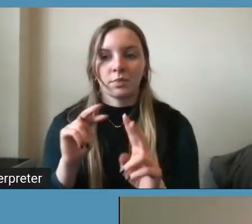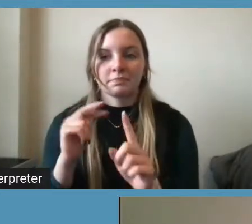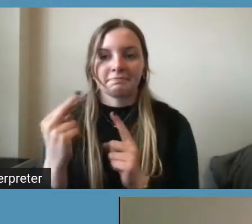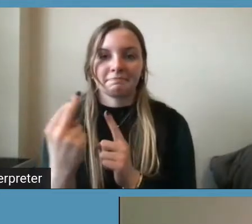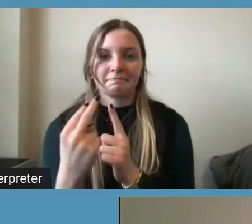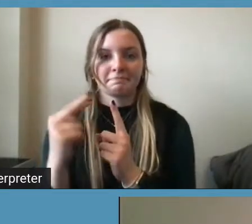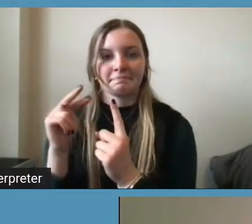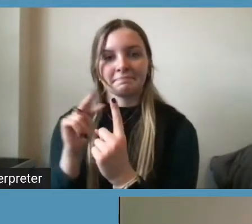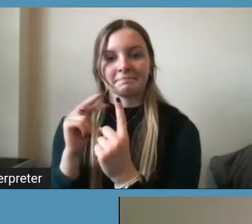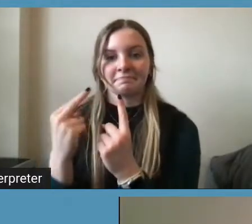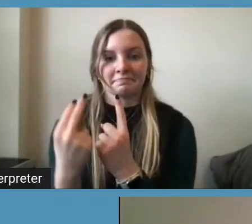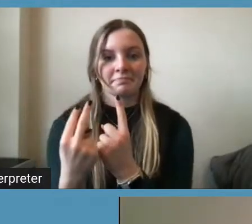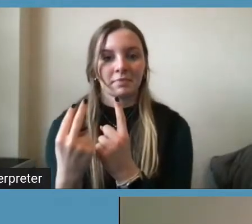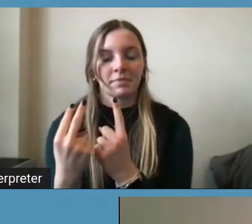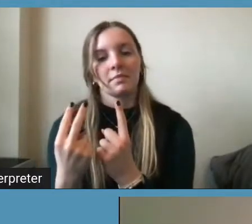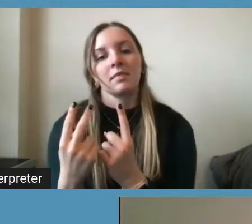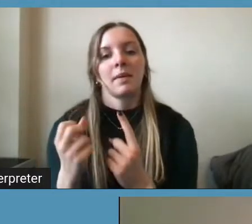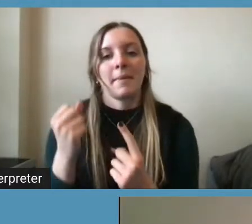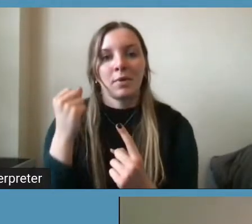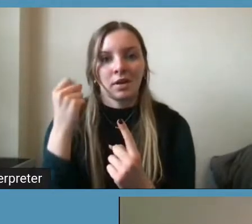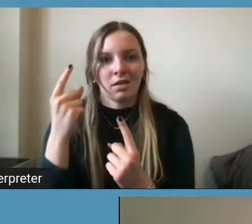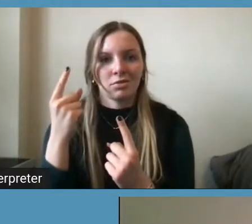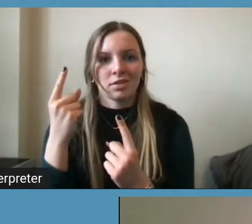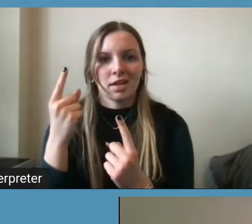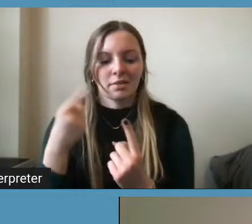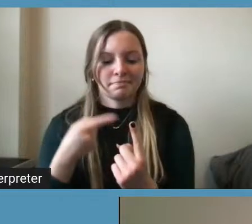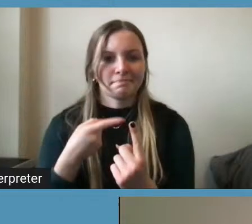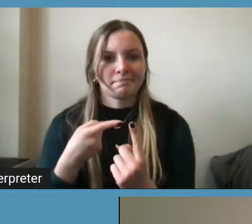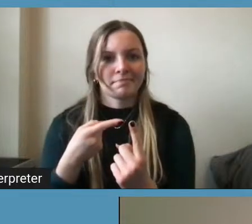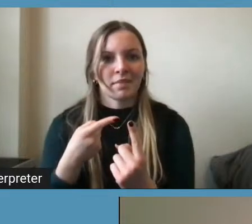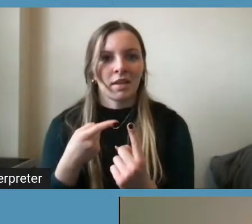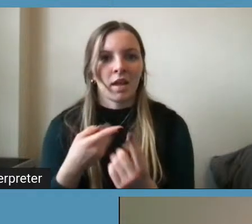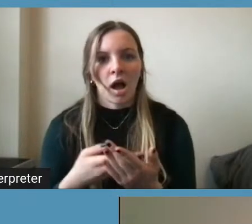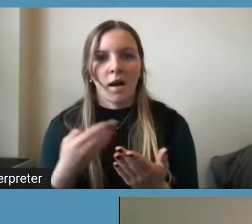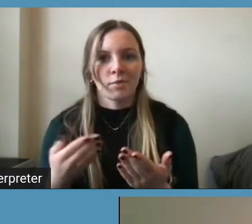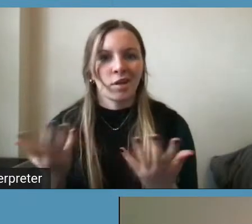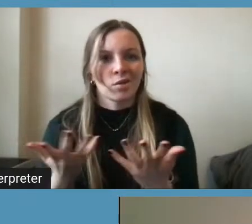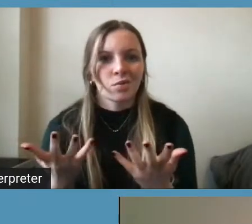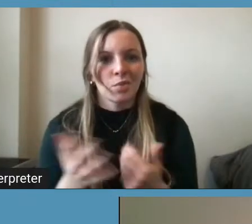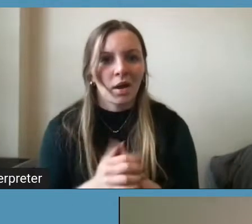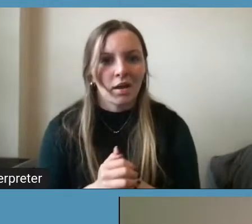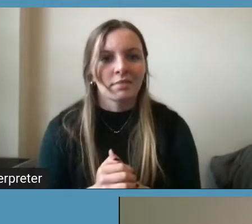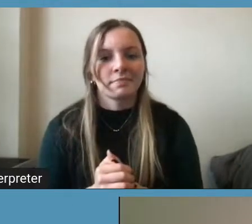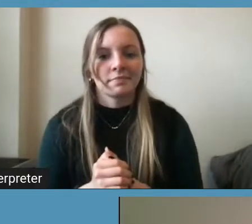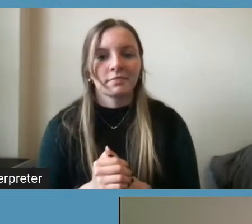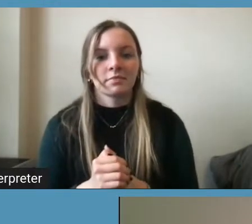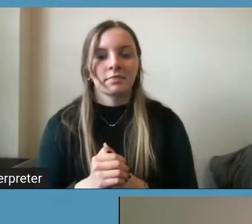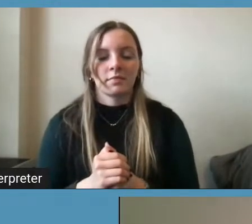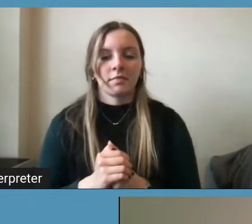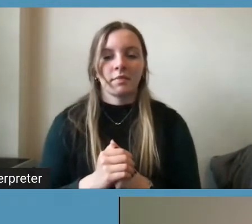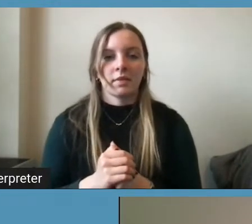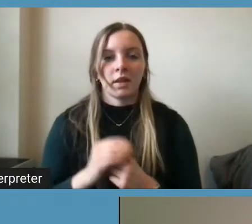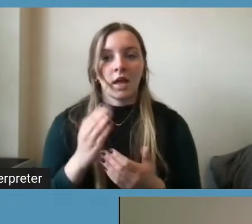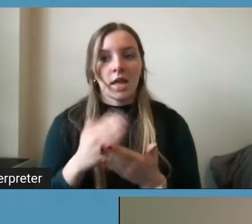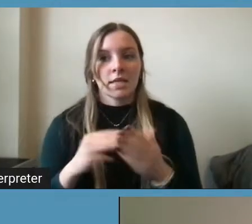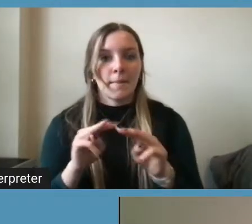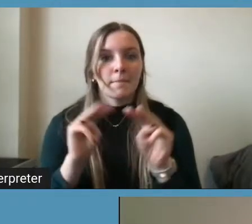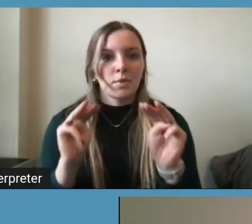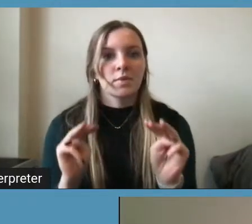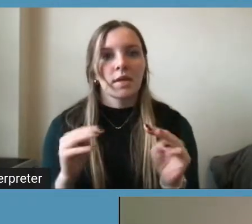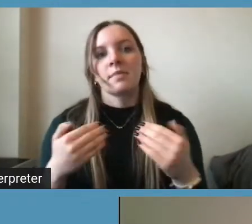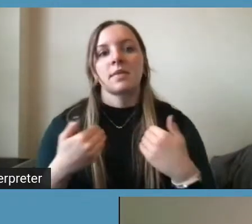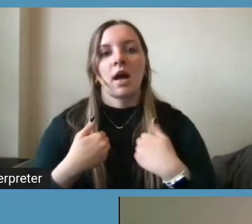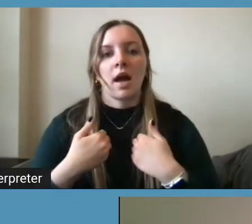of what this object is. Particularly, we see museums a lot where they're like, this is always on display where nobody can ever see the backside of